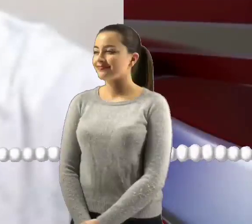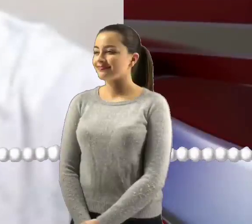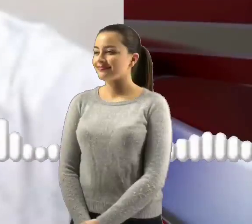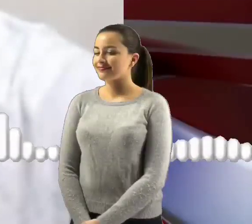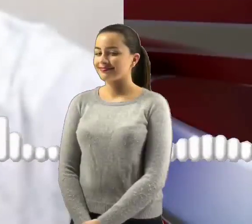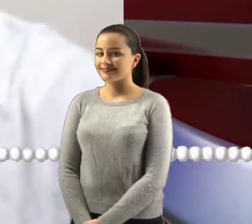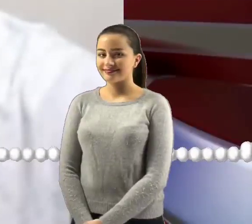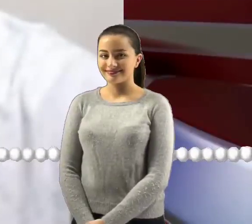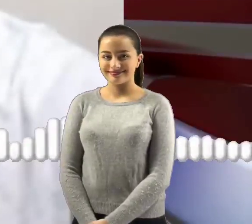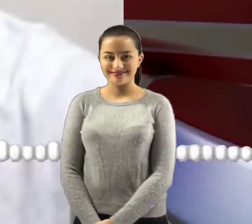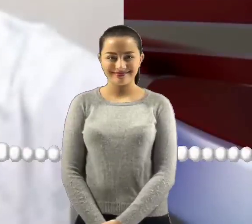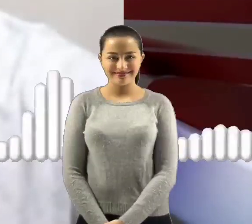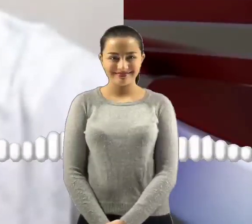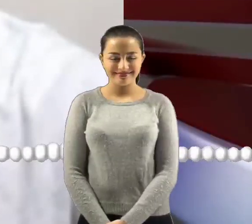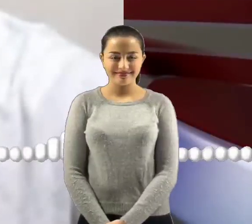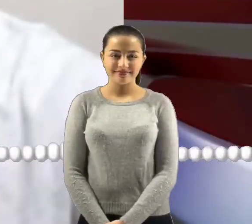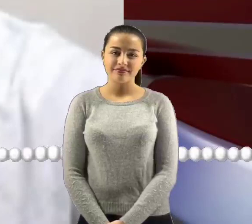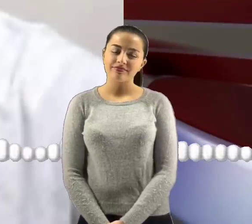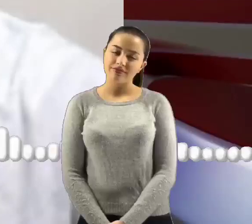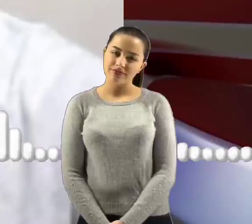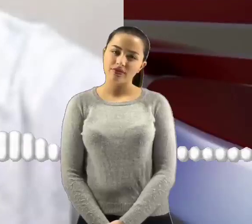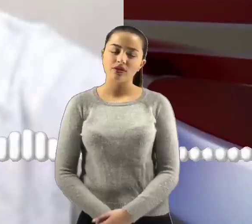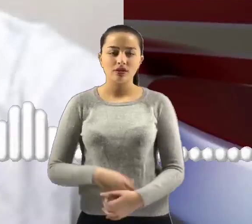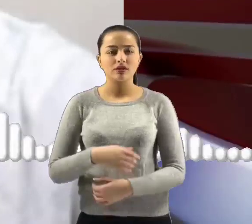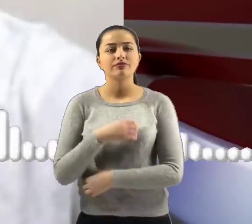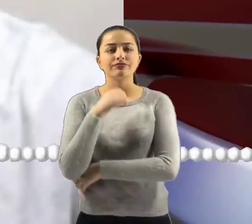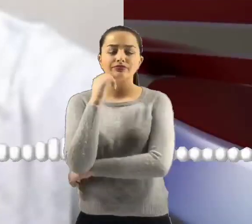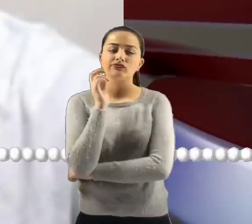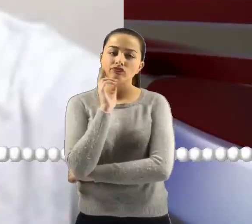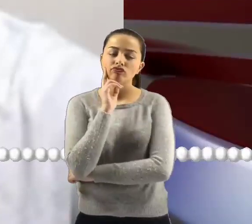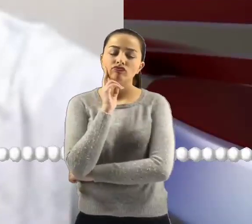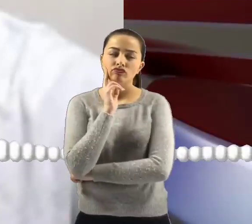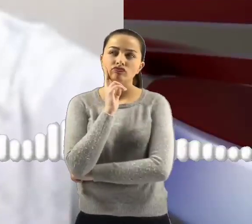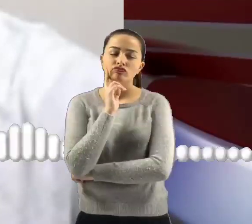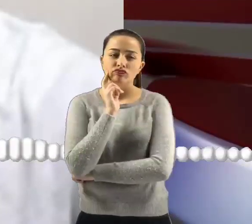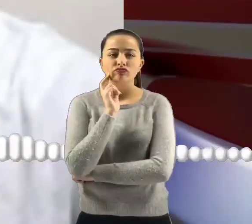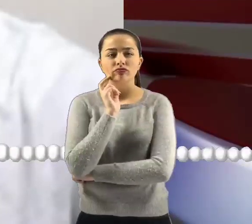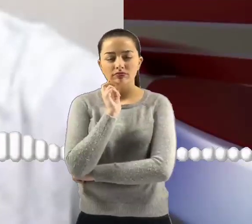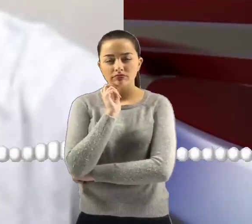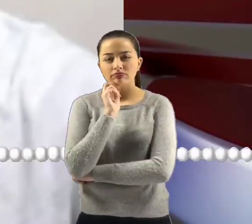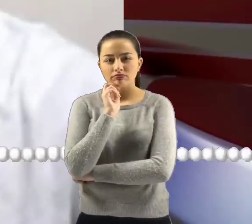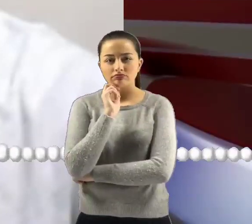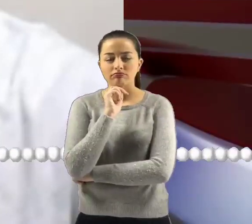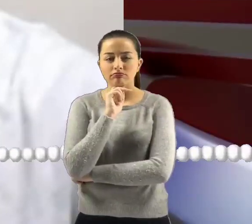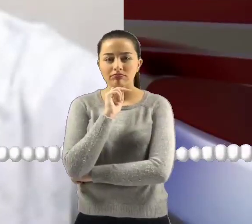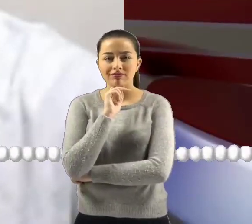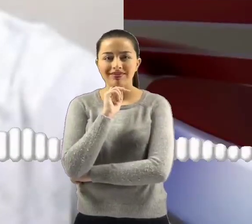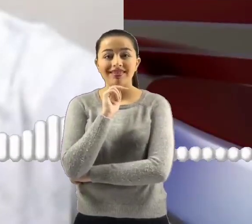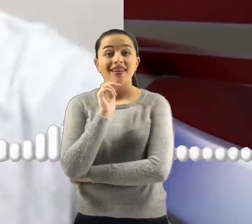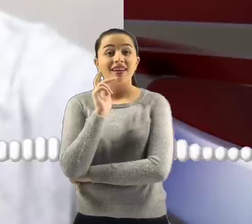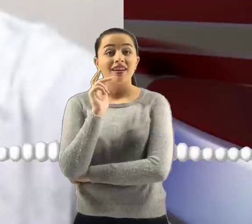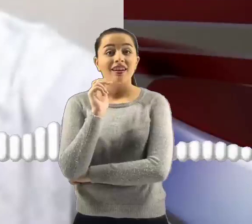seaport, nye anyị International Airport, dredge ya Niger na ndị Otie. Anyakwa ka m